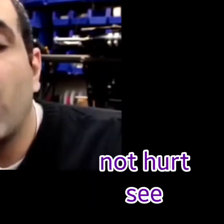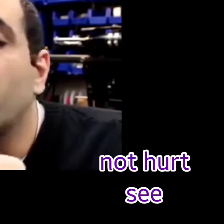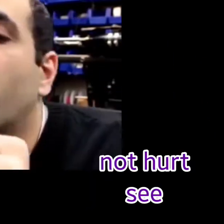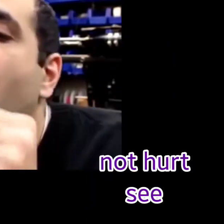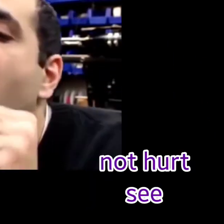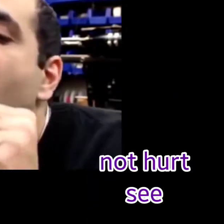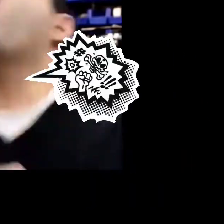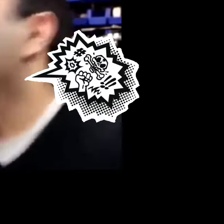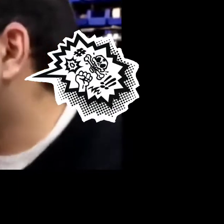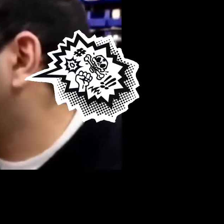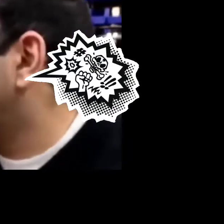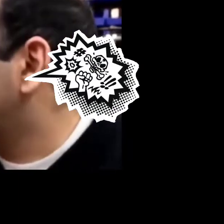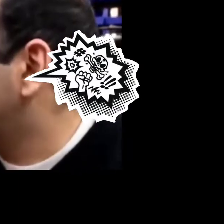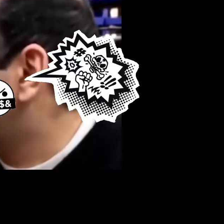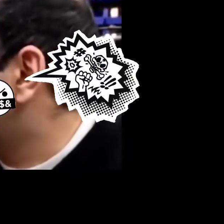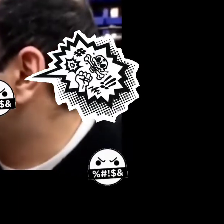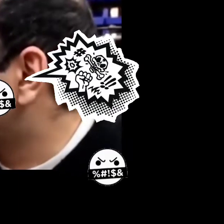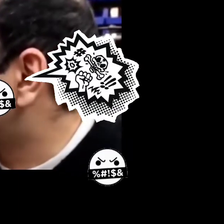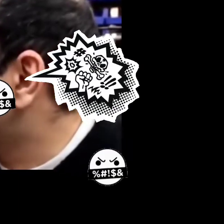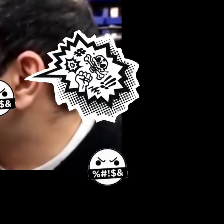very low. Observe. No!